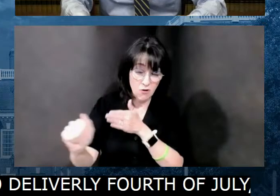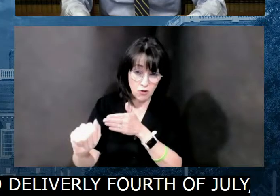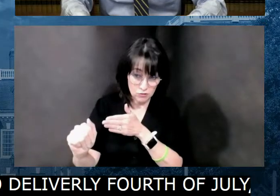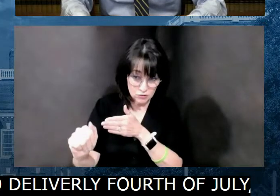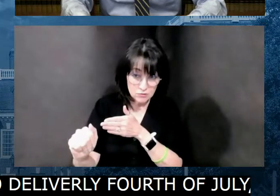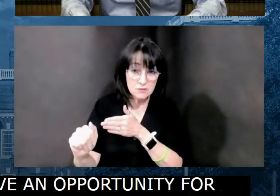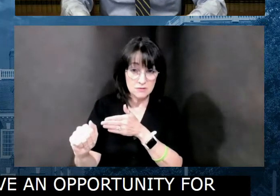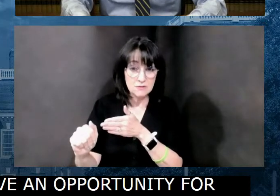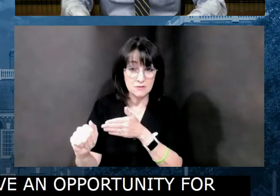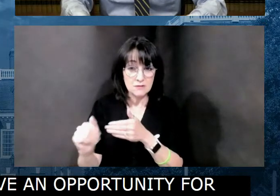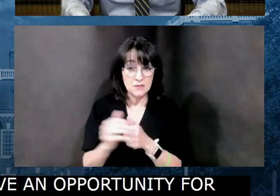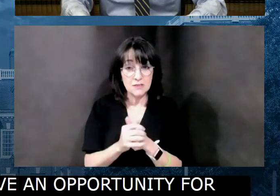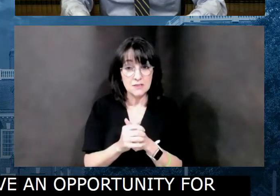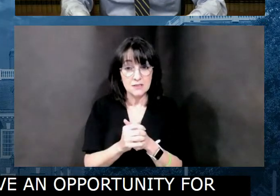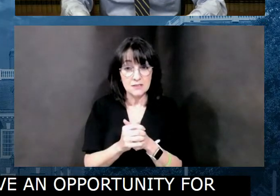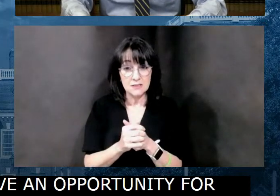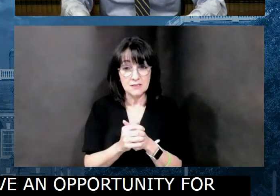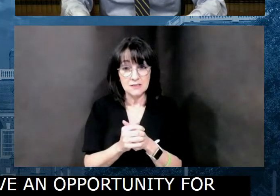universe, hopefully, of